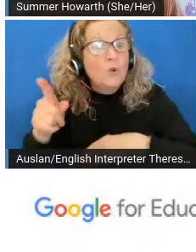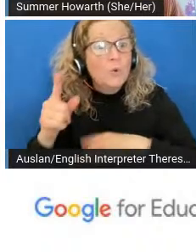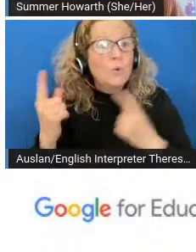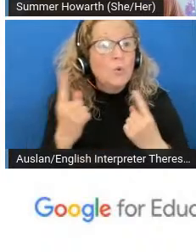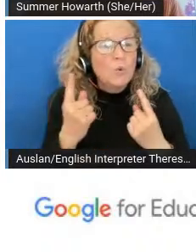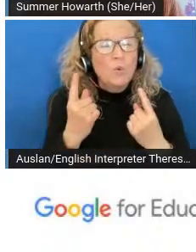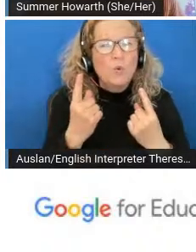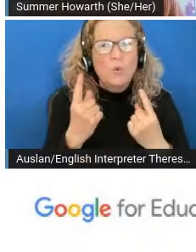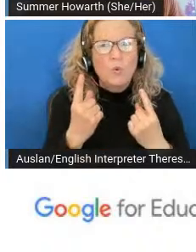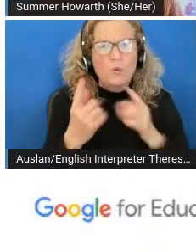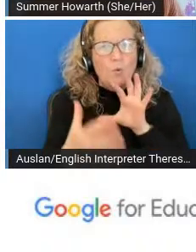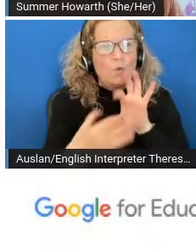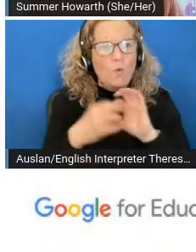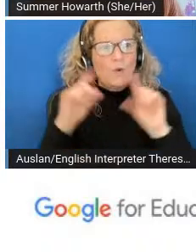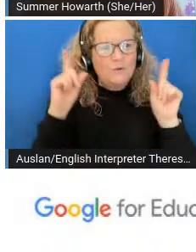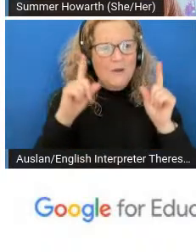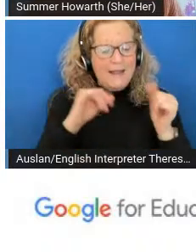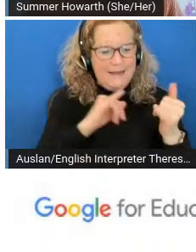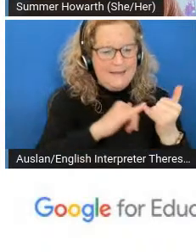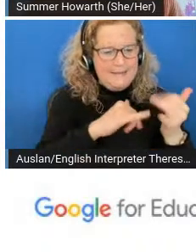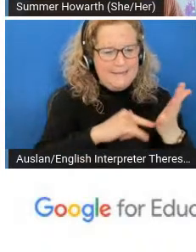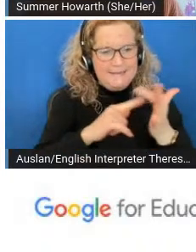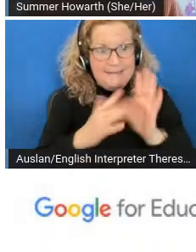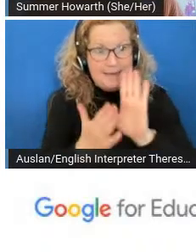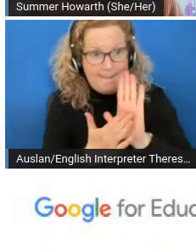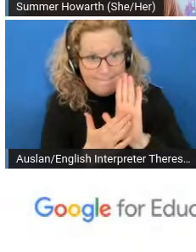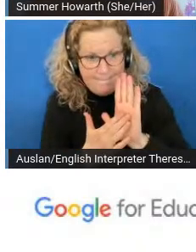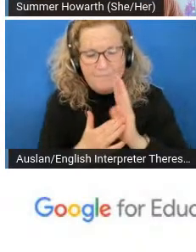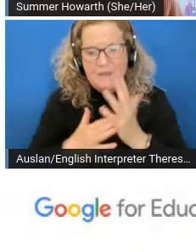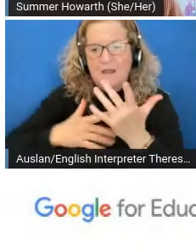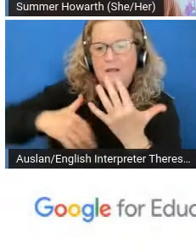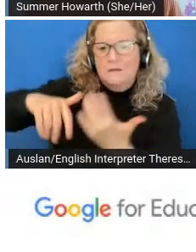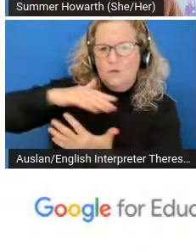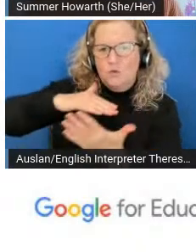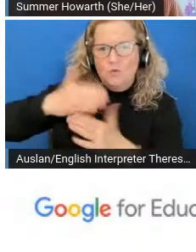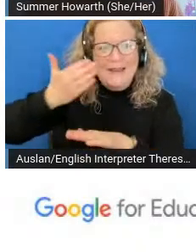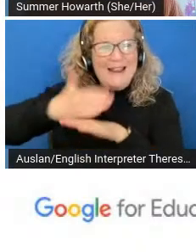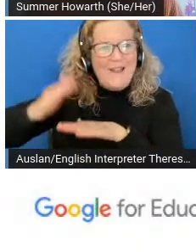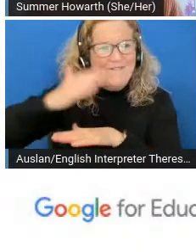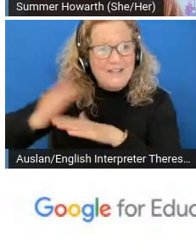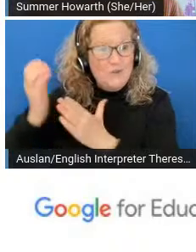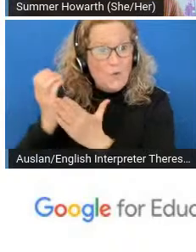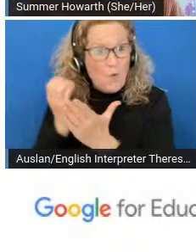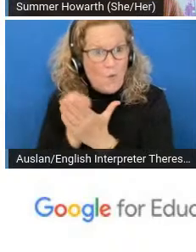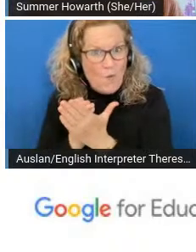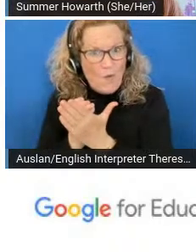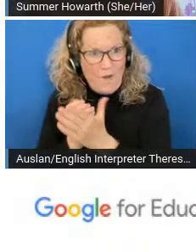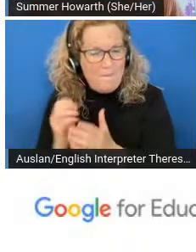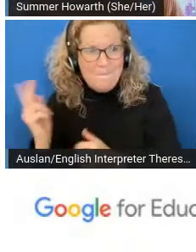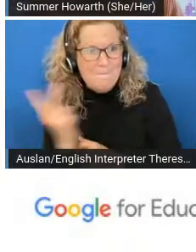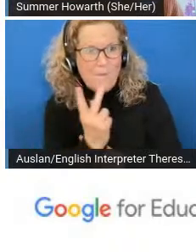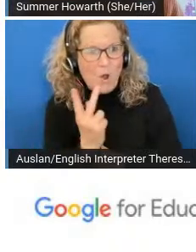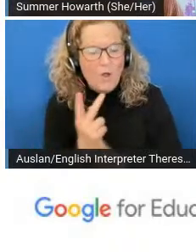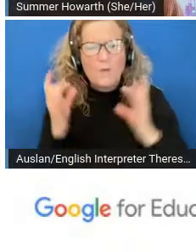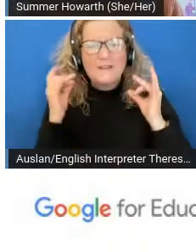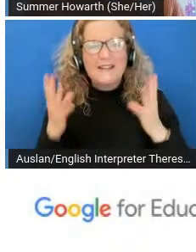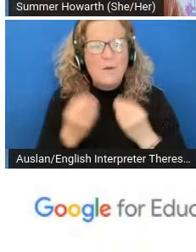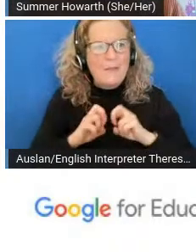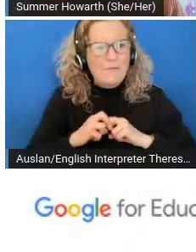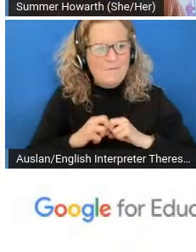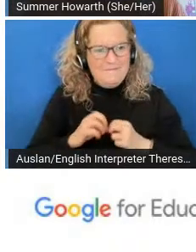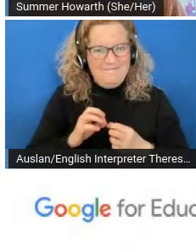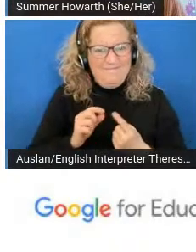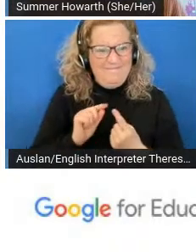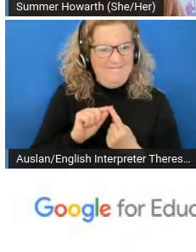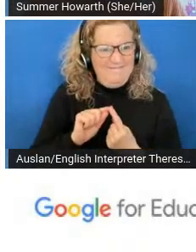you in this call who've done the STEM and social innovation course as well. That's exactly what we do. We start with these problems. And then looking